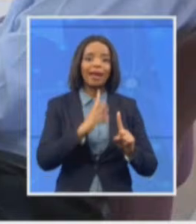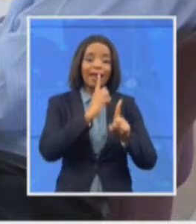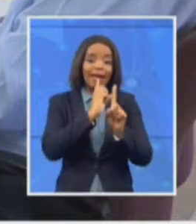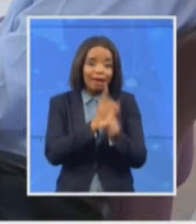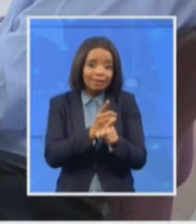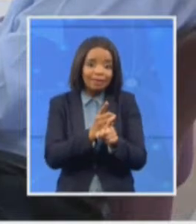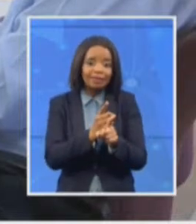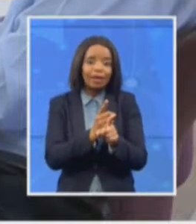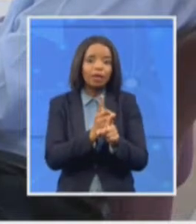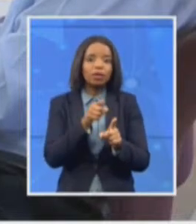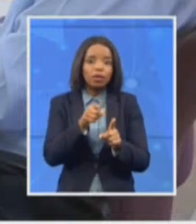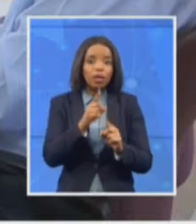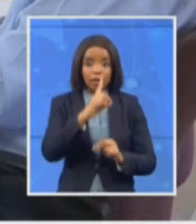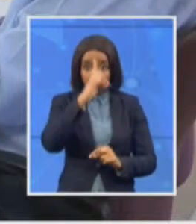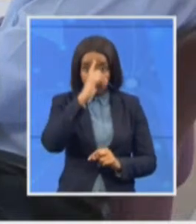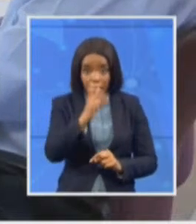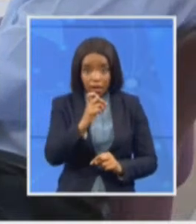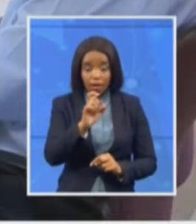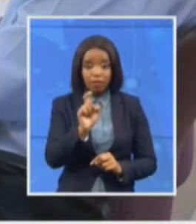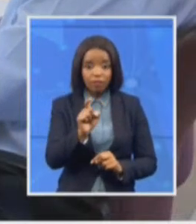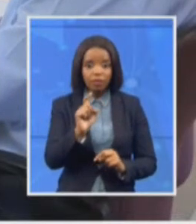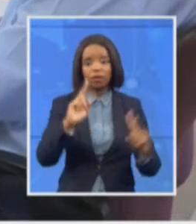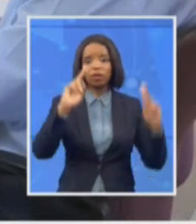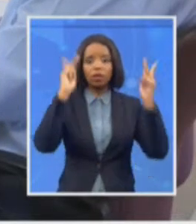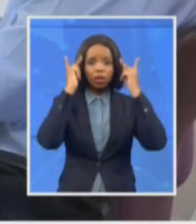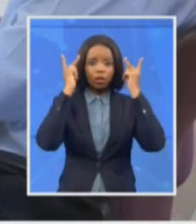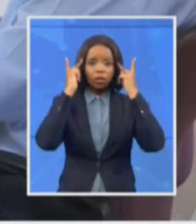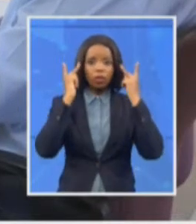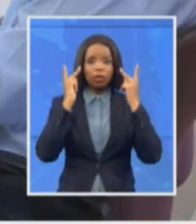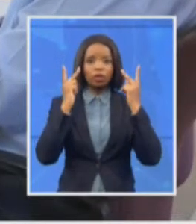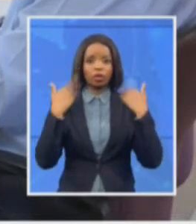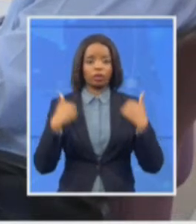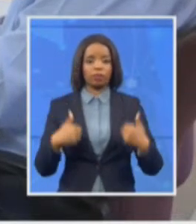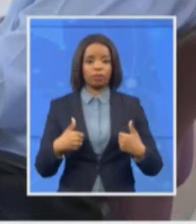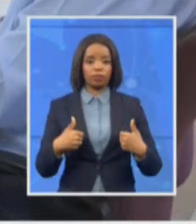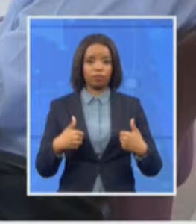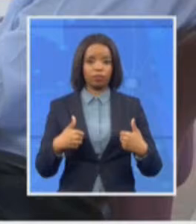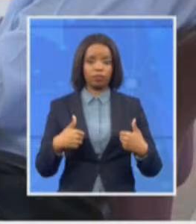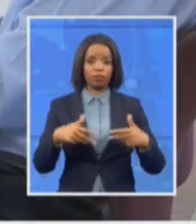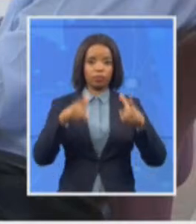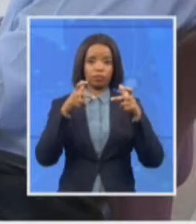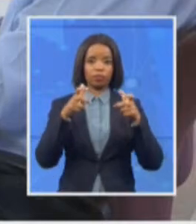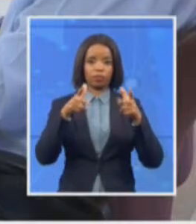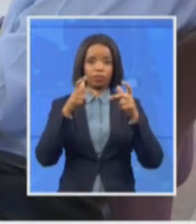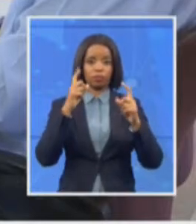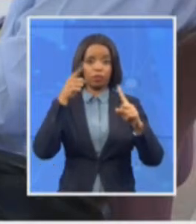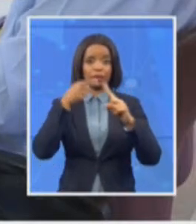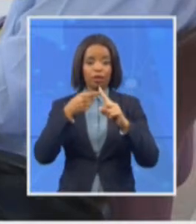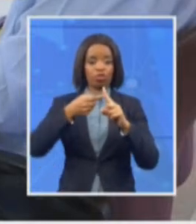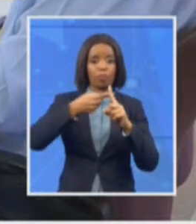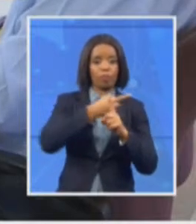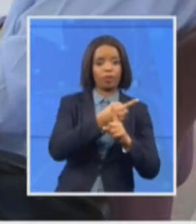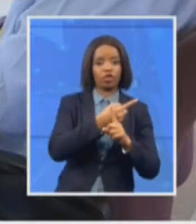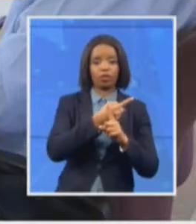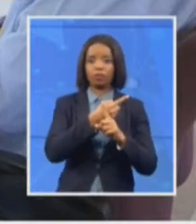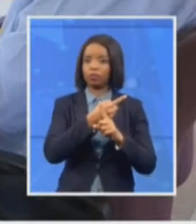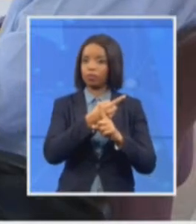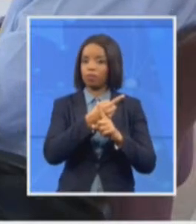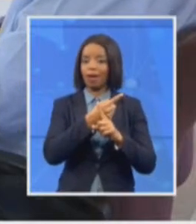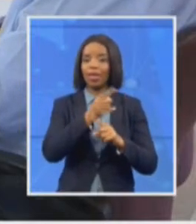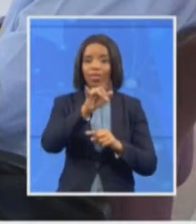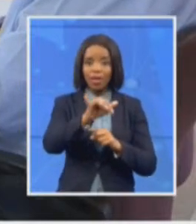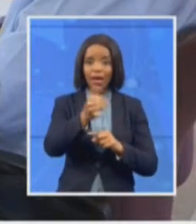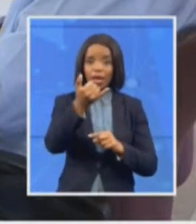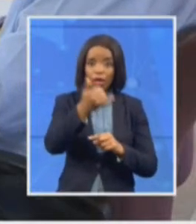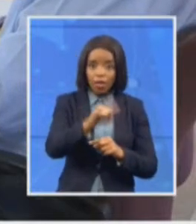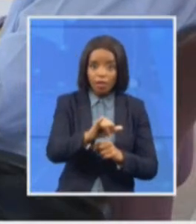intend to breach the court order. Once that's the defense and that's correct, then it seems to me there's scope to resolve the matter. Scope